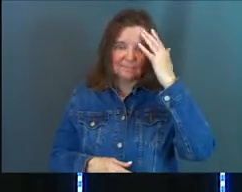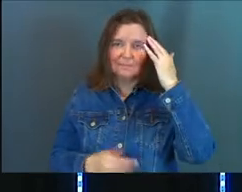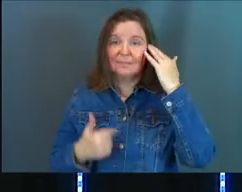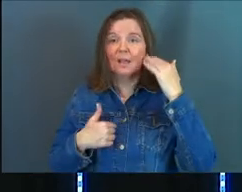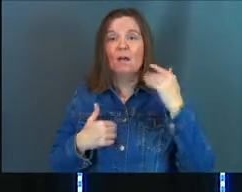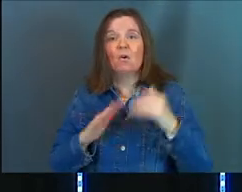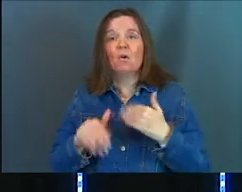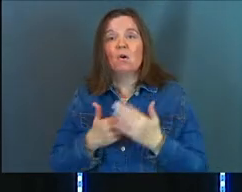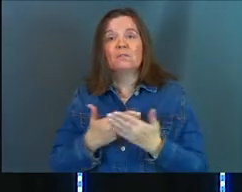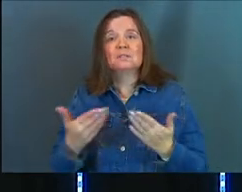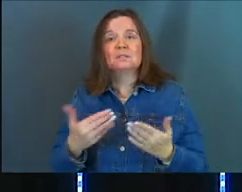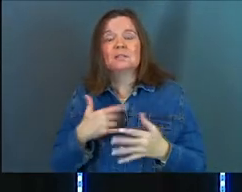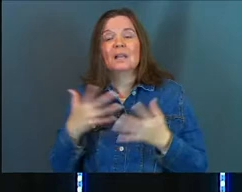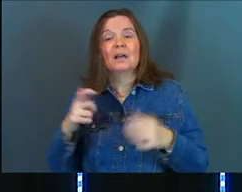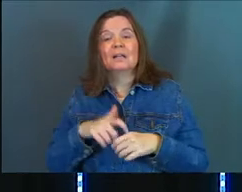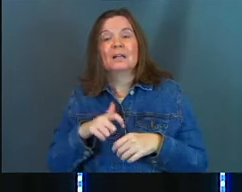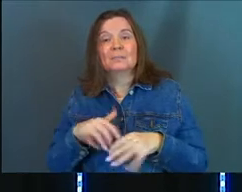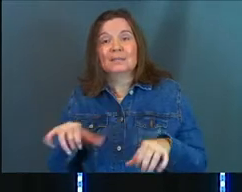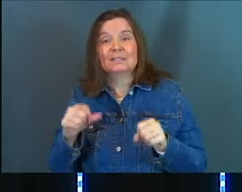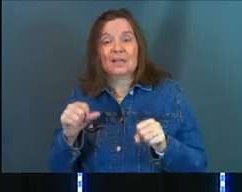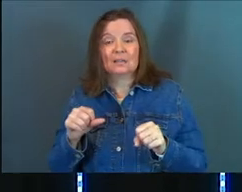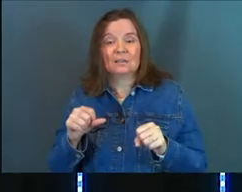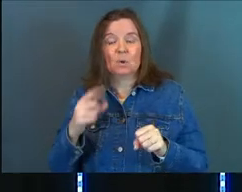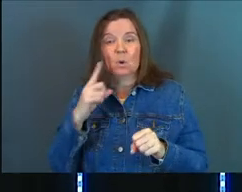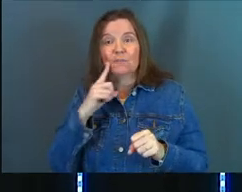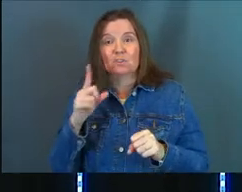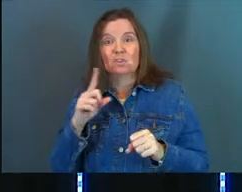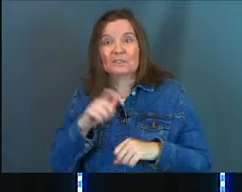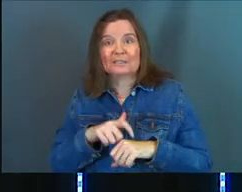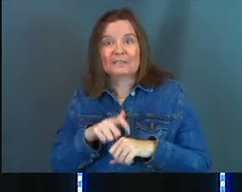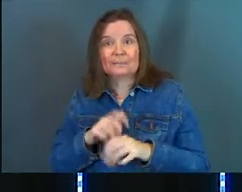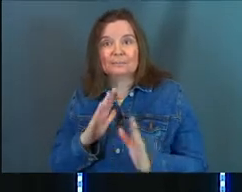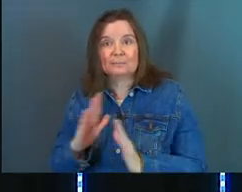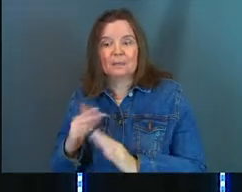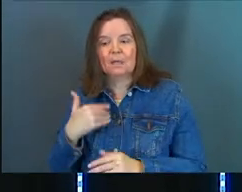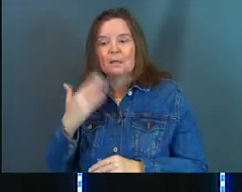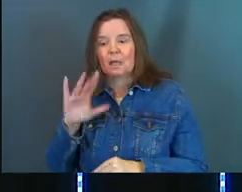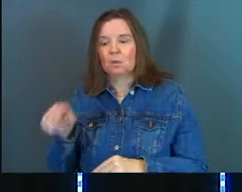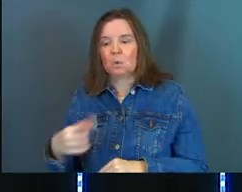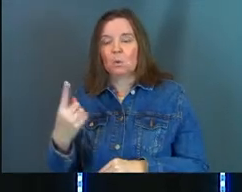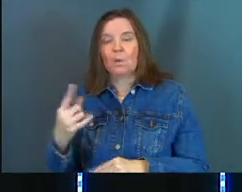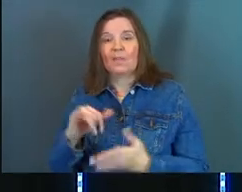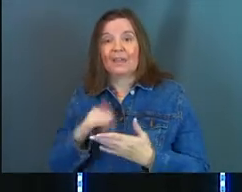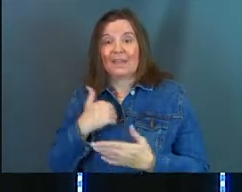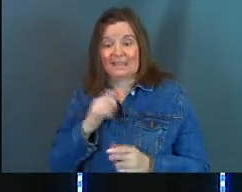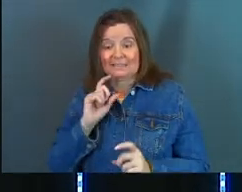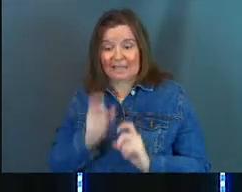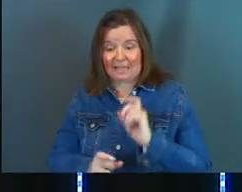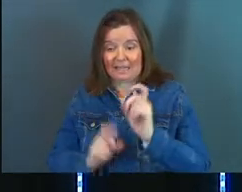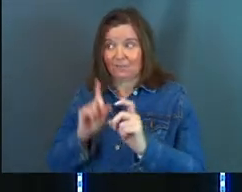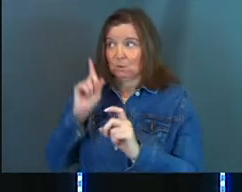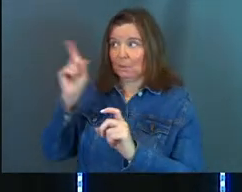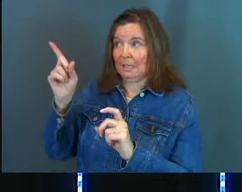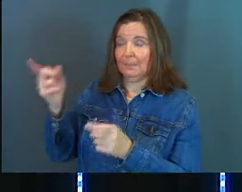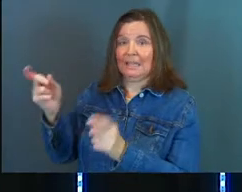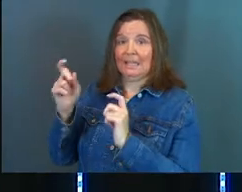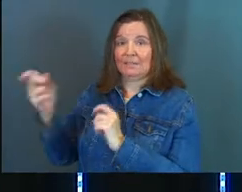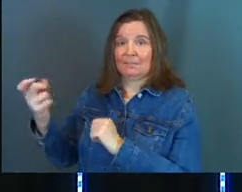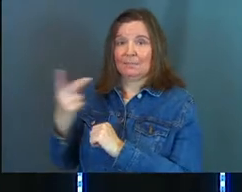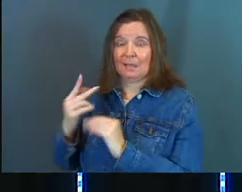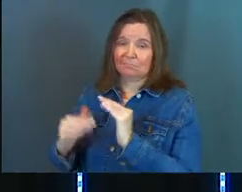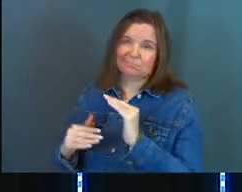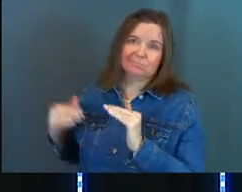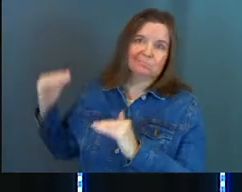I like all these things, a lot of times they take for certain seasons. God is the only one that as I give to him, he gives me